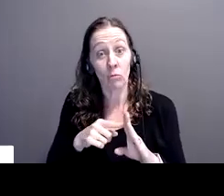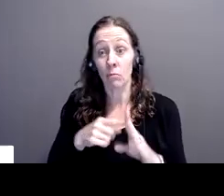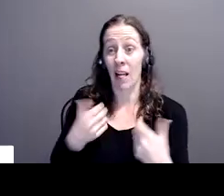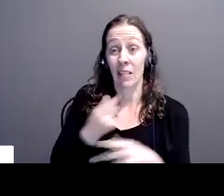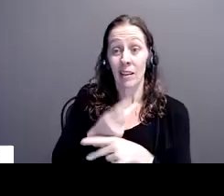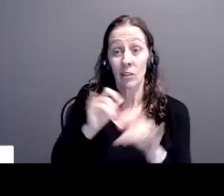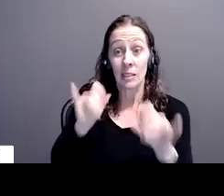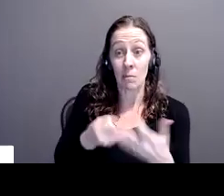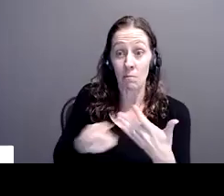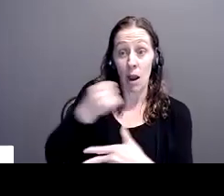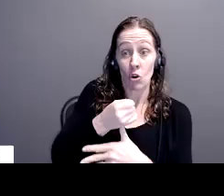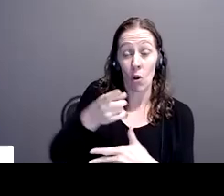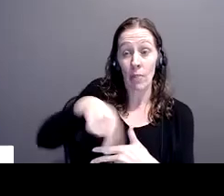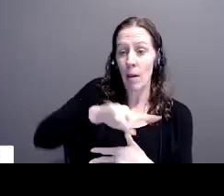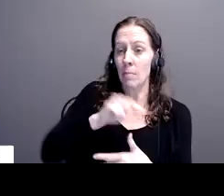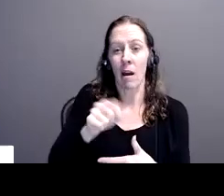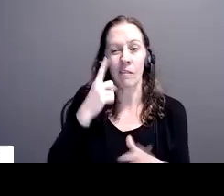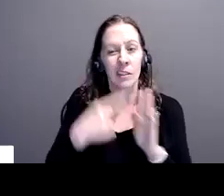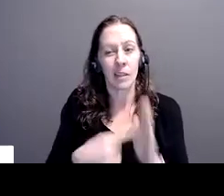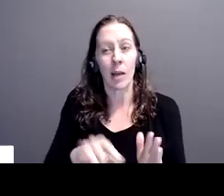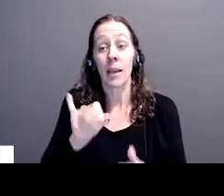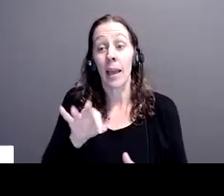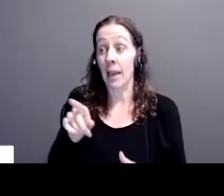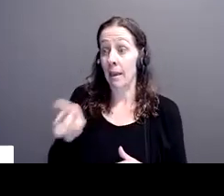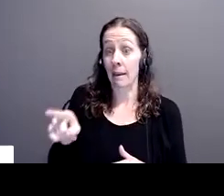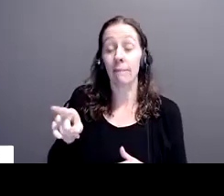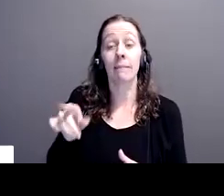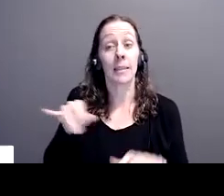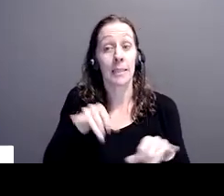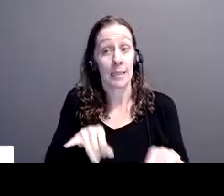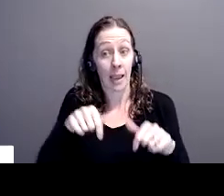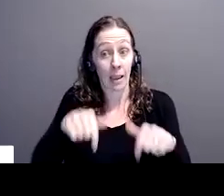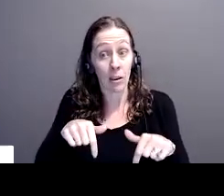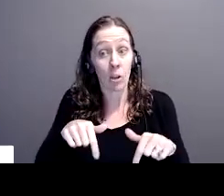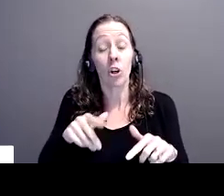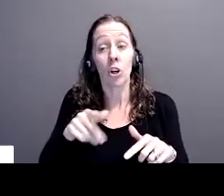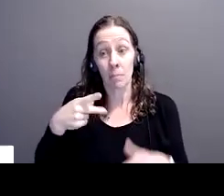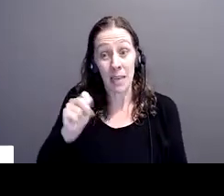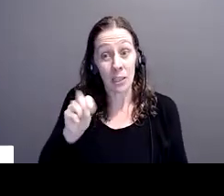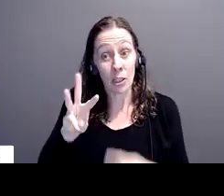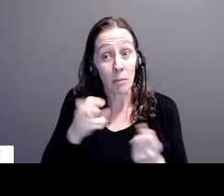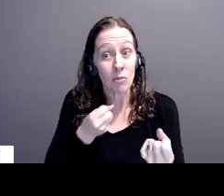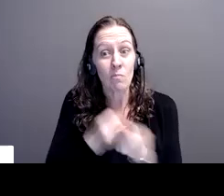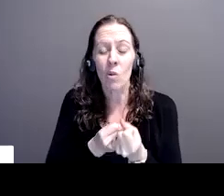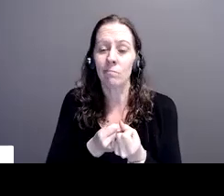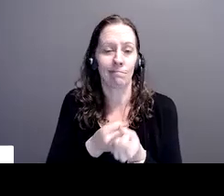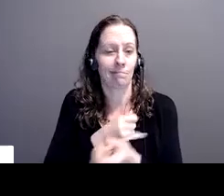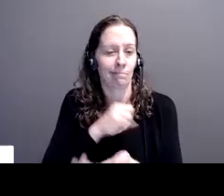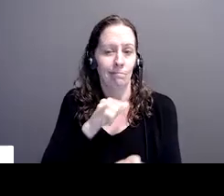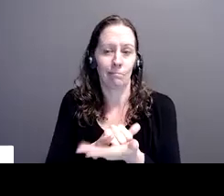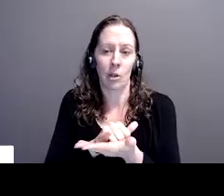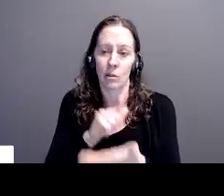So gaining PSW support for women who are staying in shelter is nearly impossible.